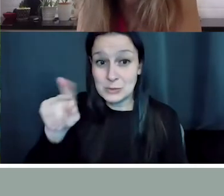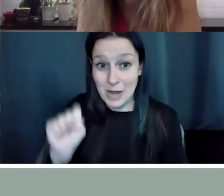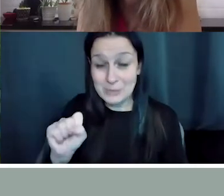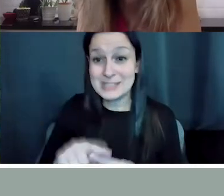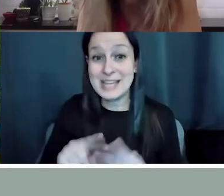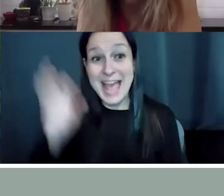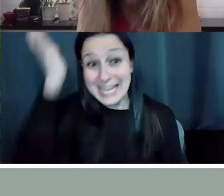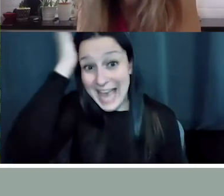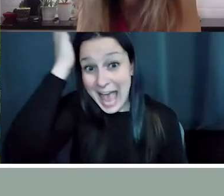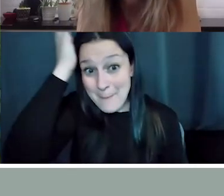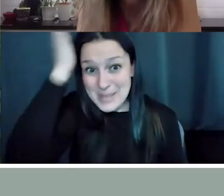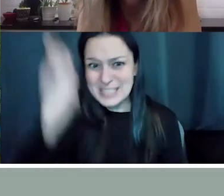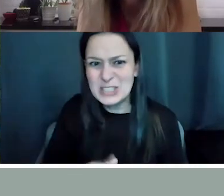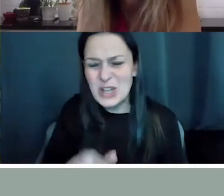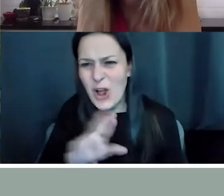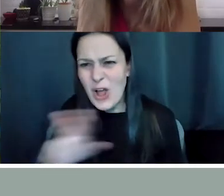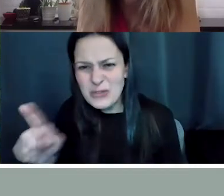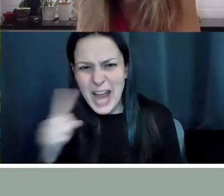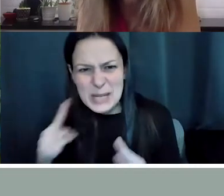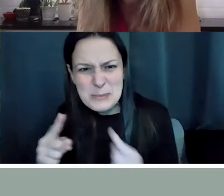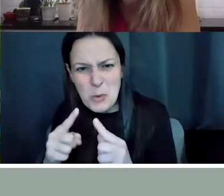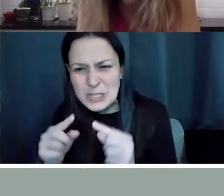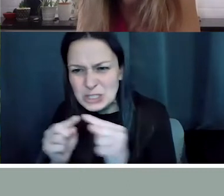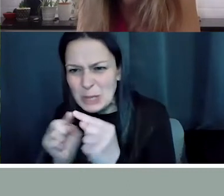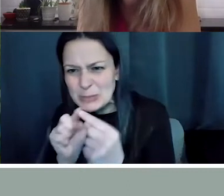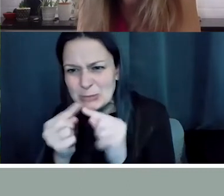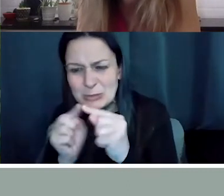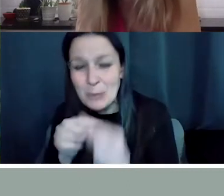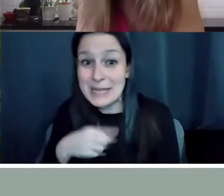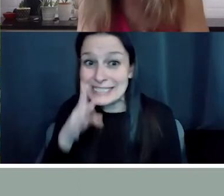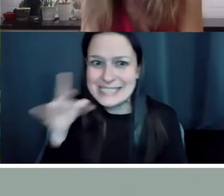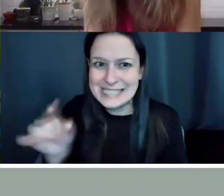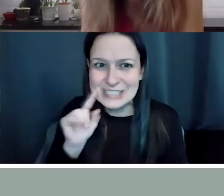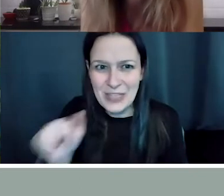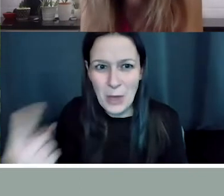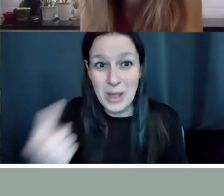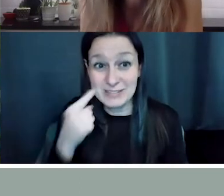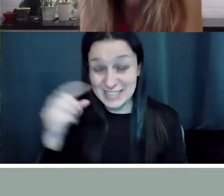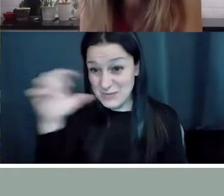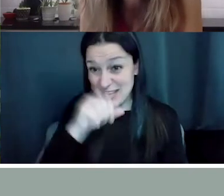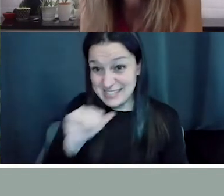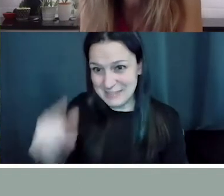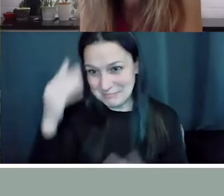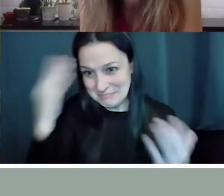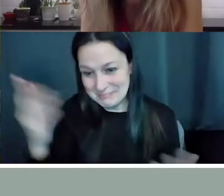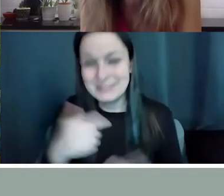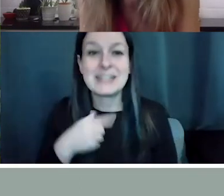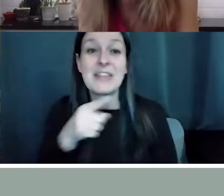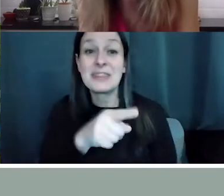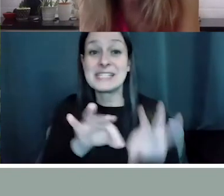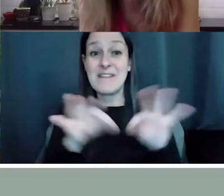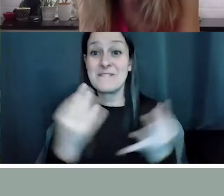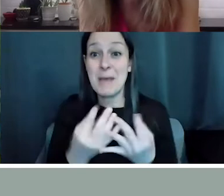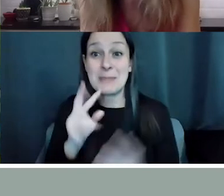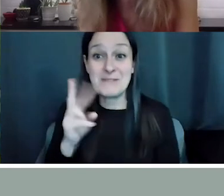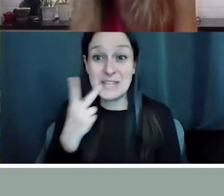It's really pointy and sharp, but it's really delicious. So this family of veggies actually comes